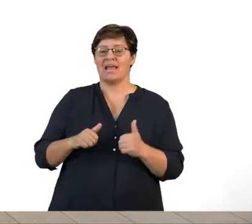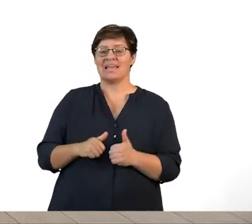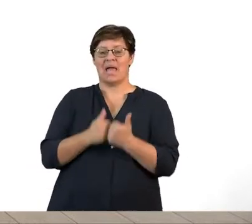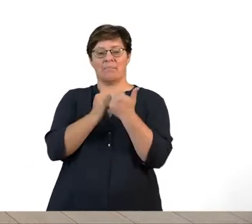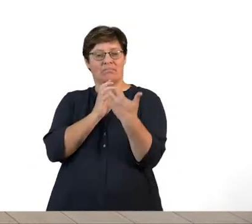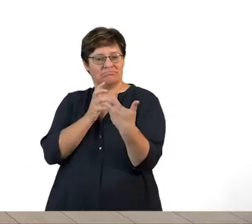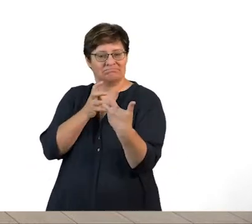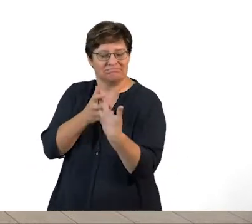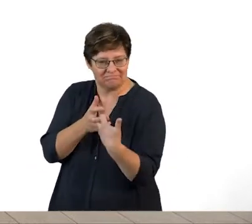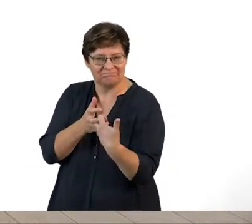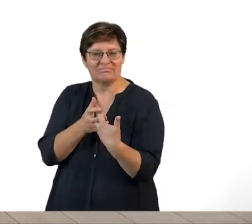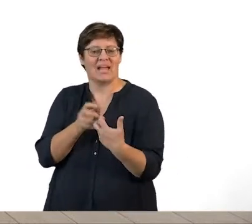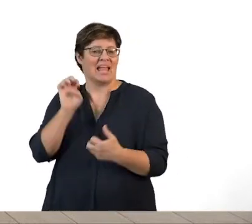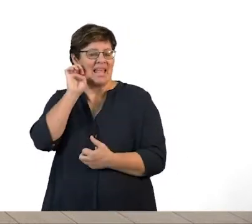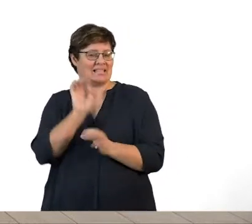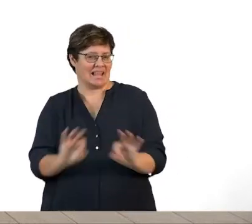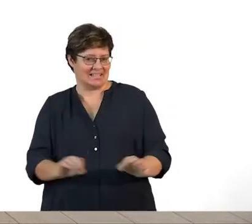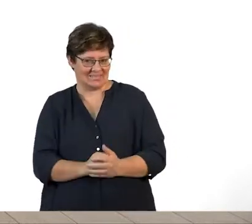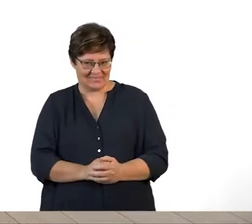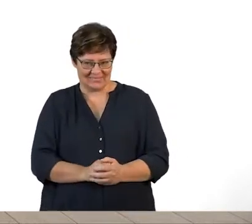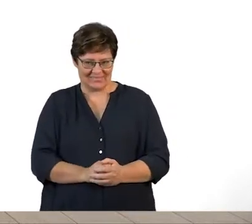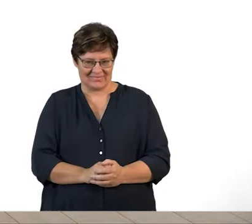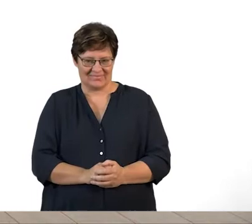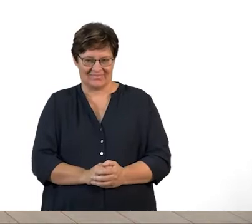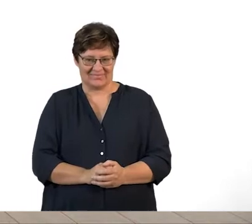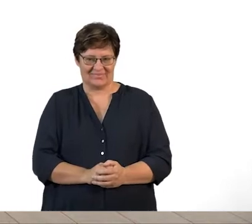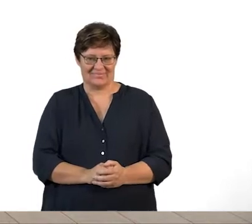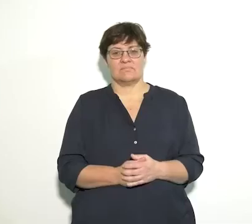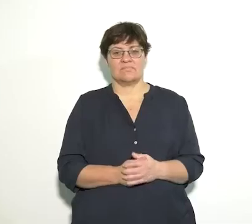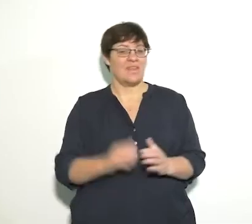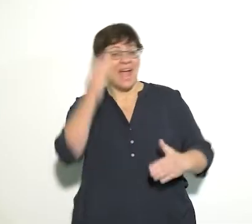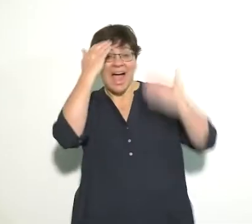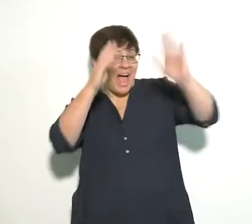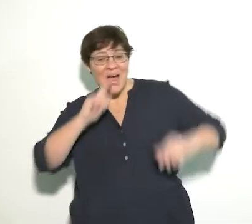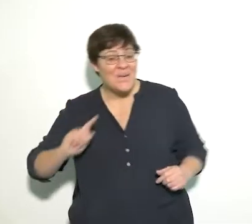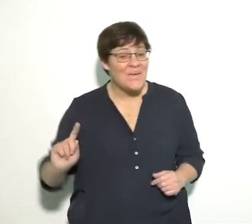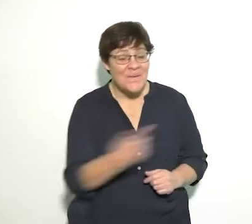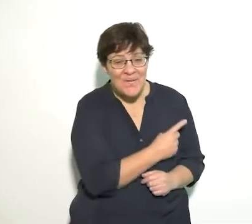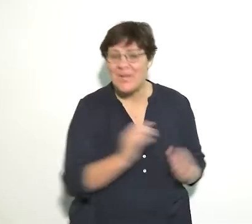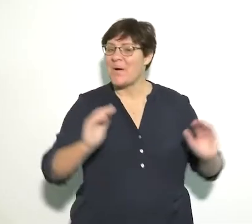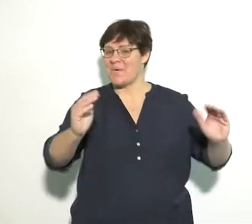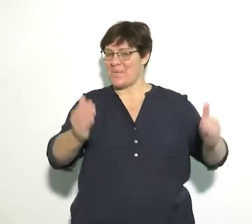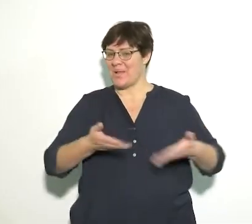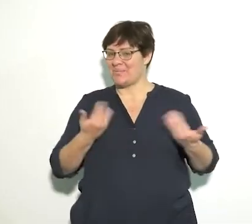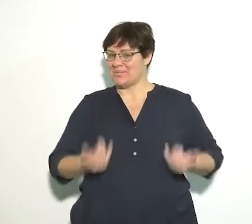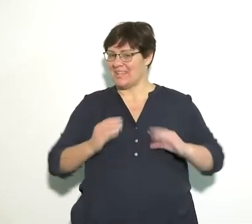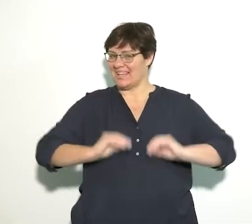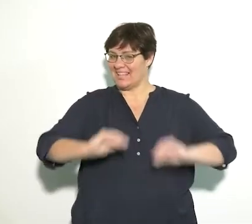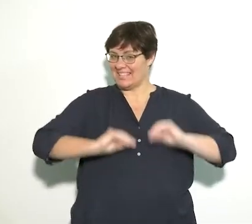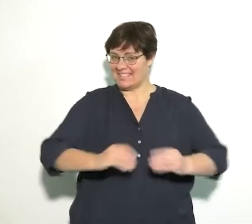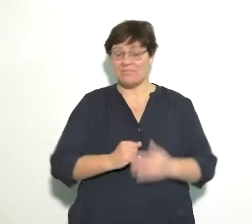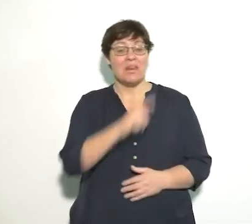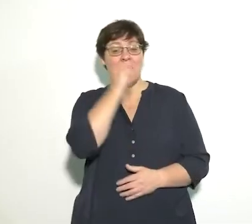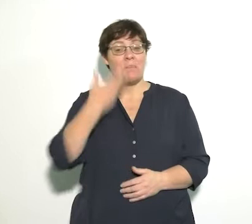a game, Match the Silent E. Let's have fun. Hello everyone, welcome to today's